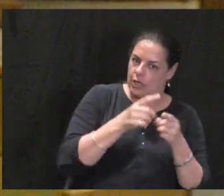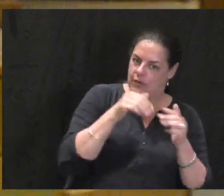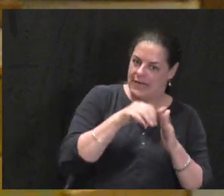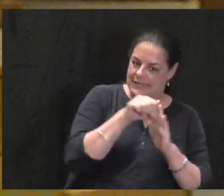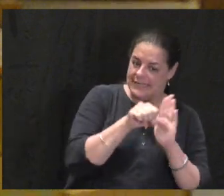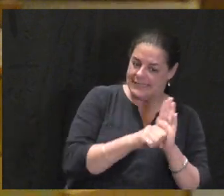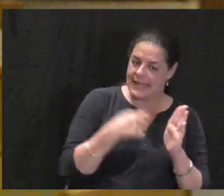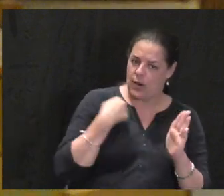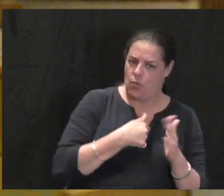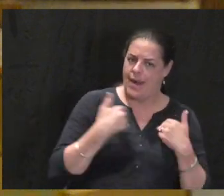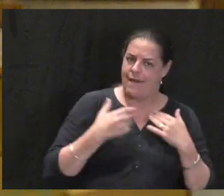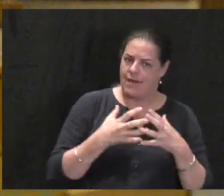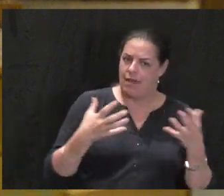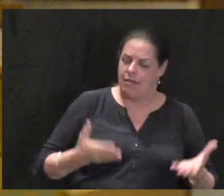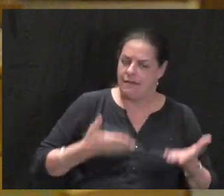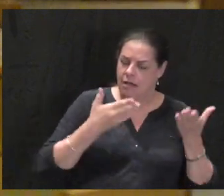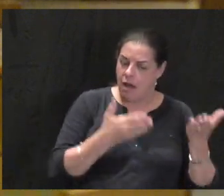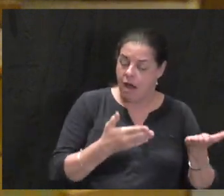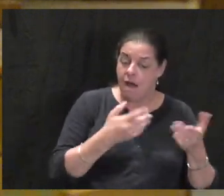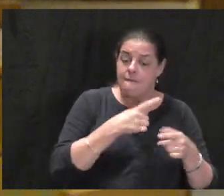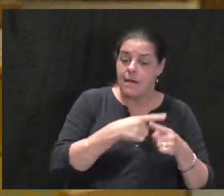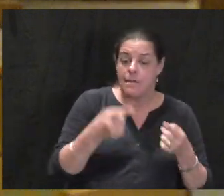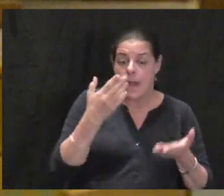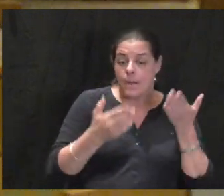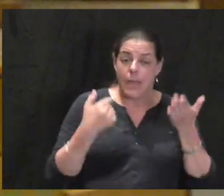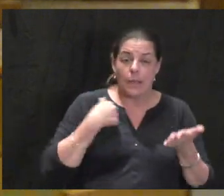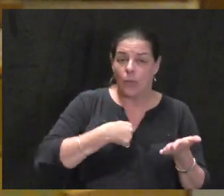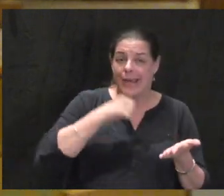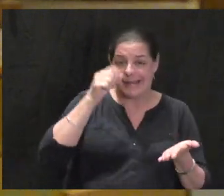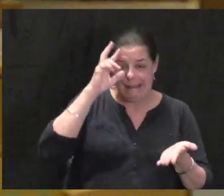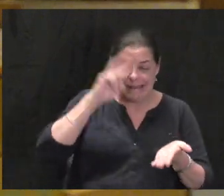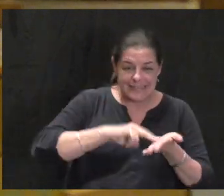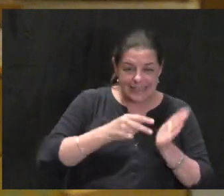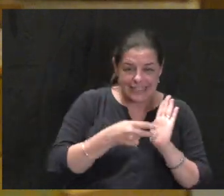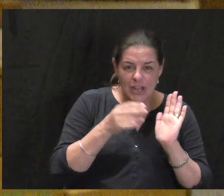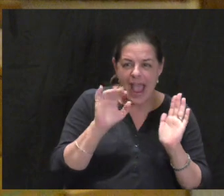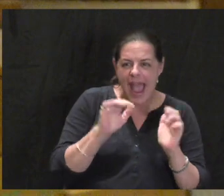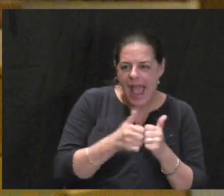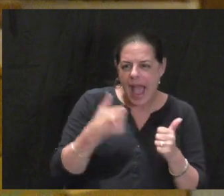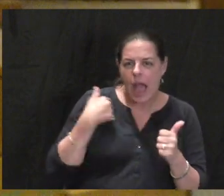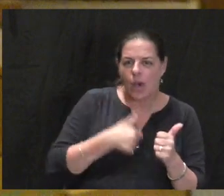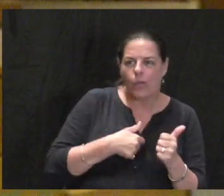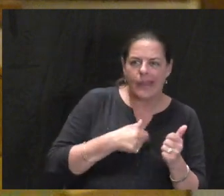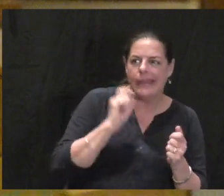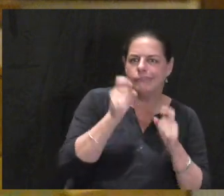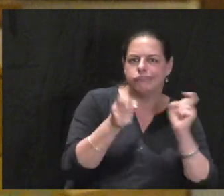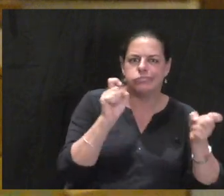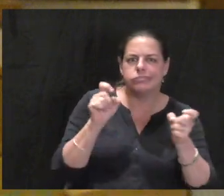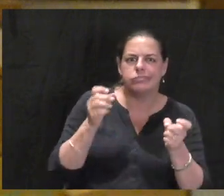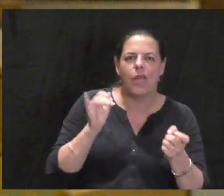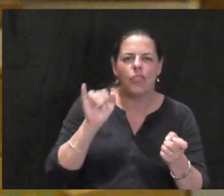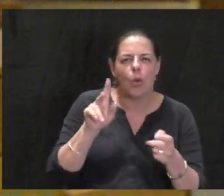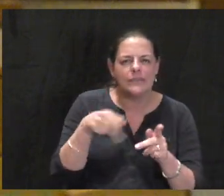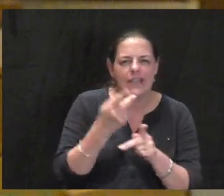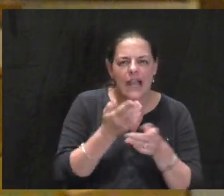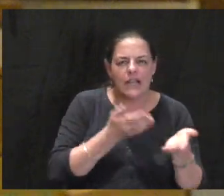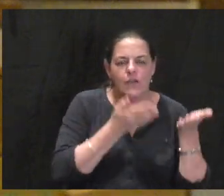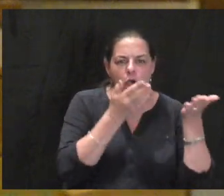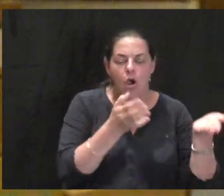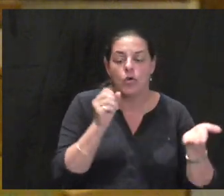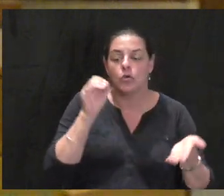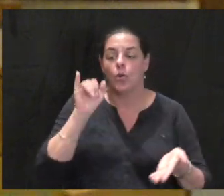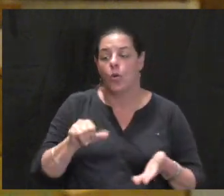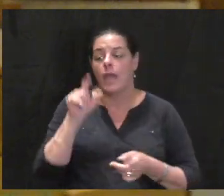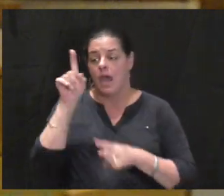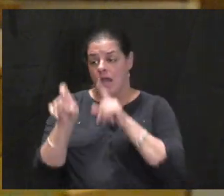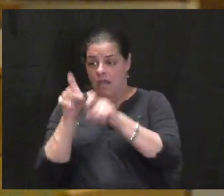in helping us to develop and design some of the work around retention, because we have a better understanding of why we lose folks, and it's also